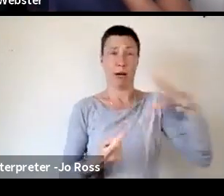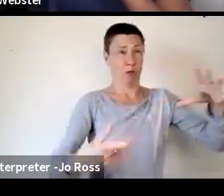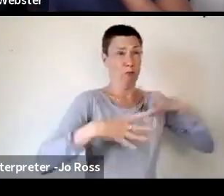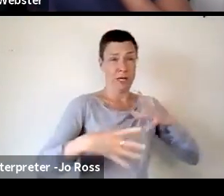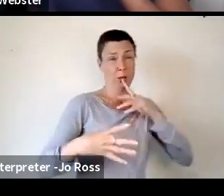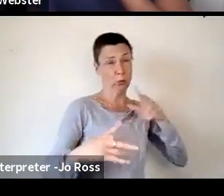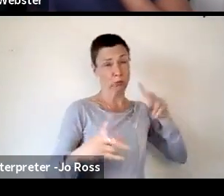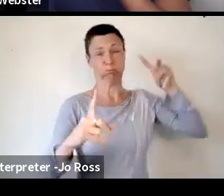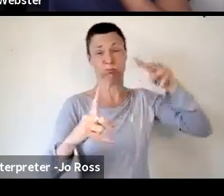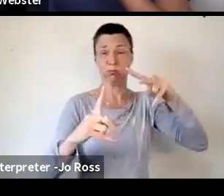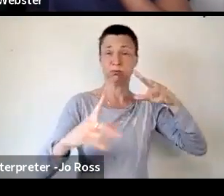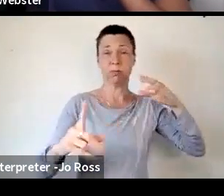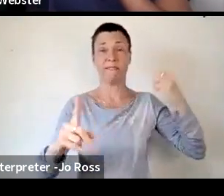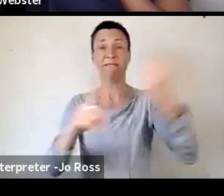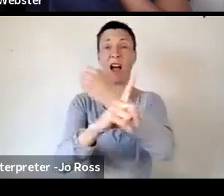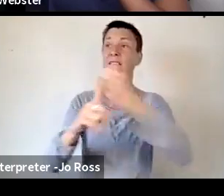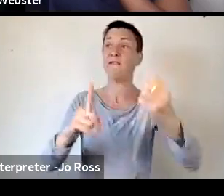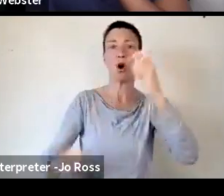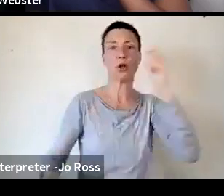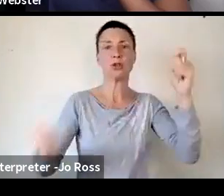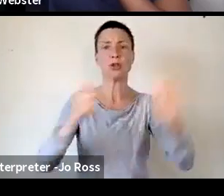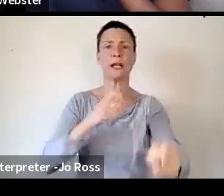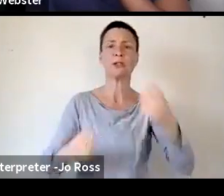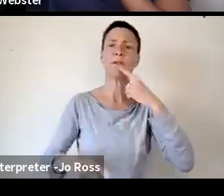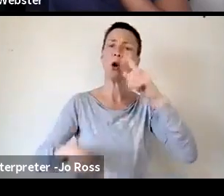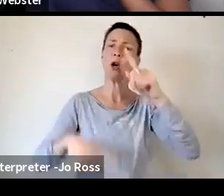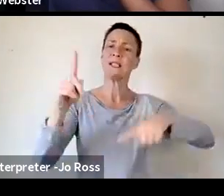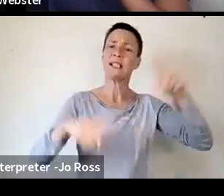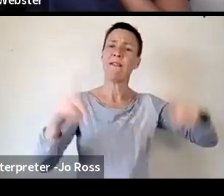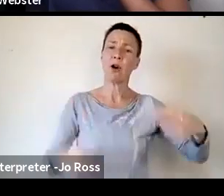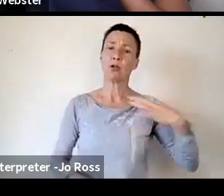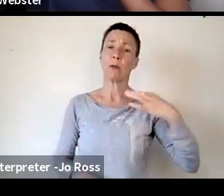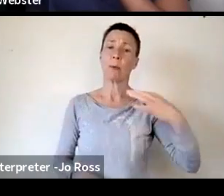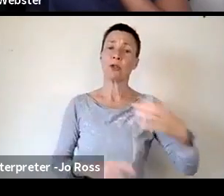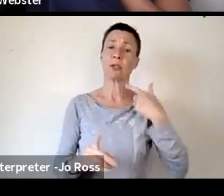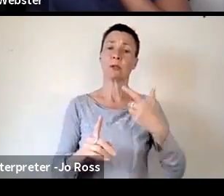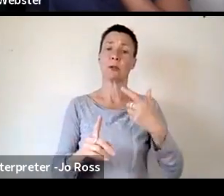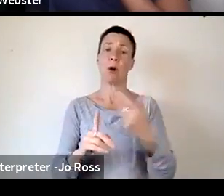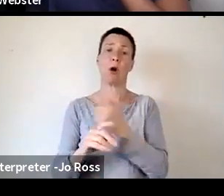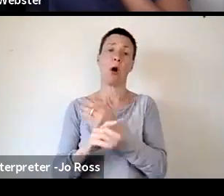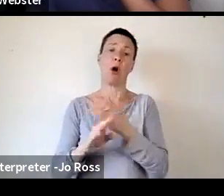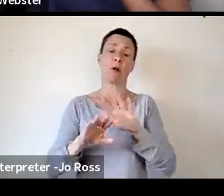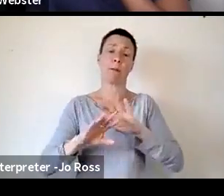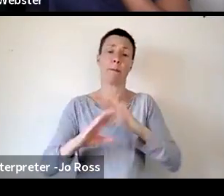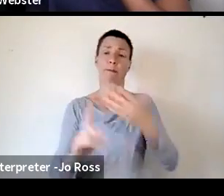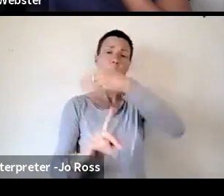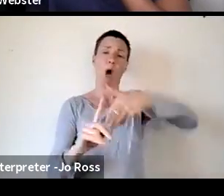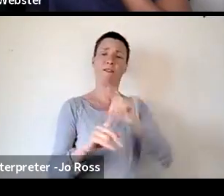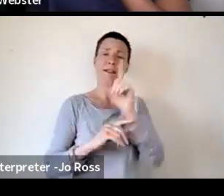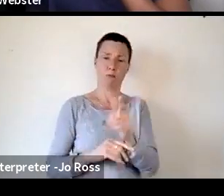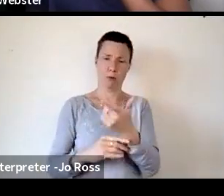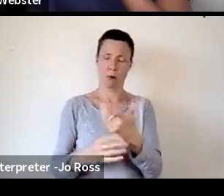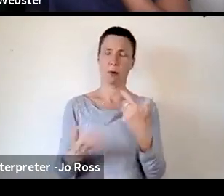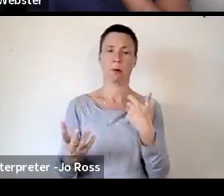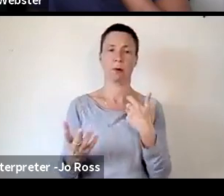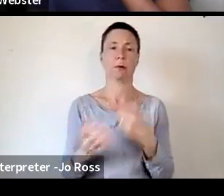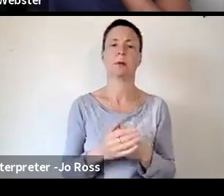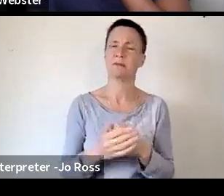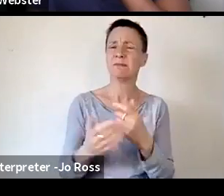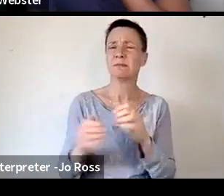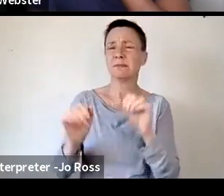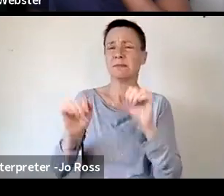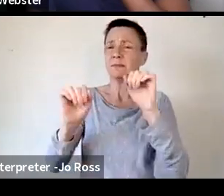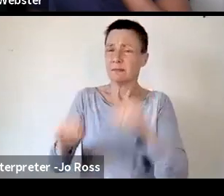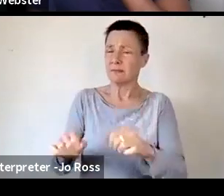terms of diverse representation off camera. Is that right? Yeah, I think, we've seen improvement